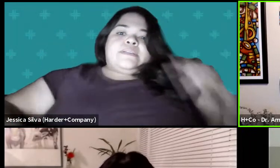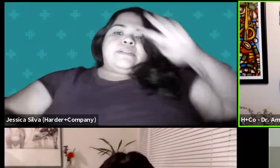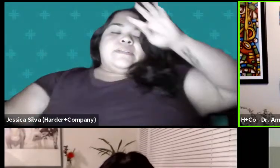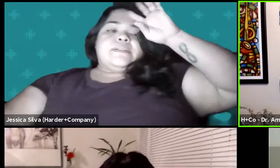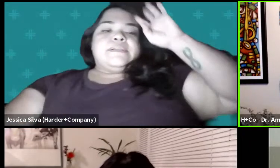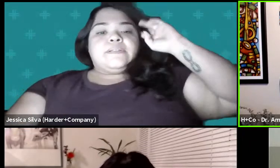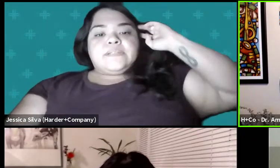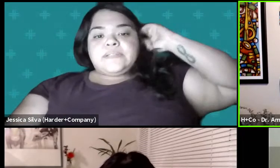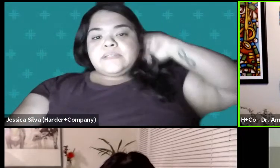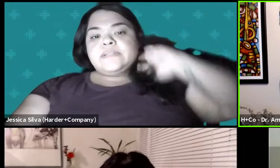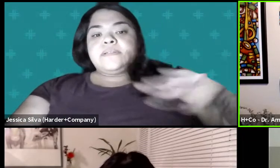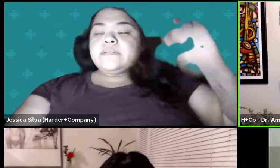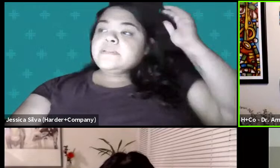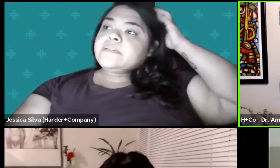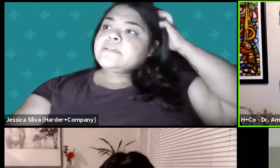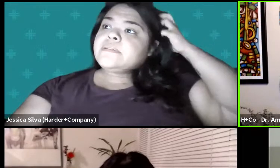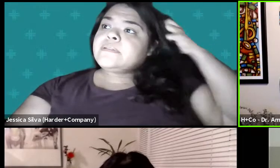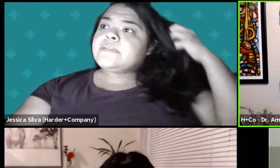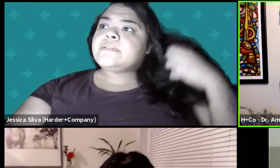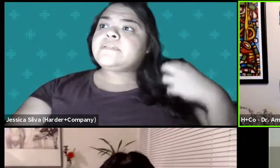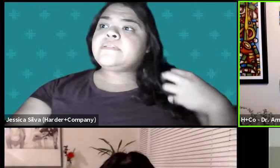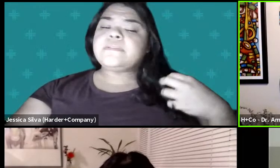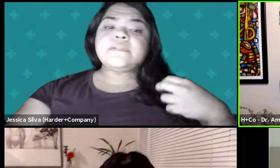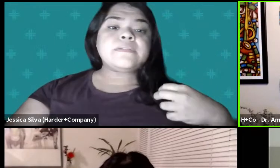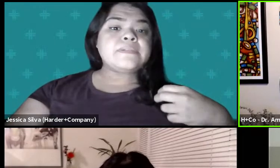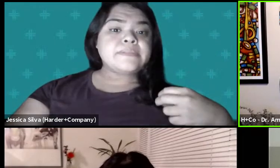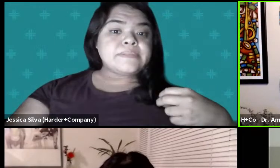No need There to is a way of doing apologize. it if you,